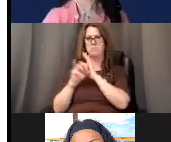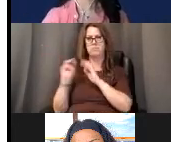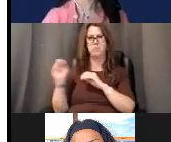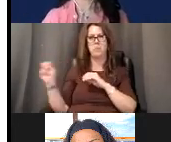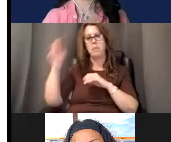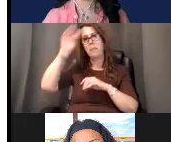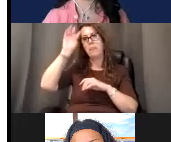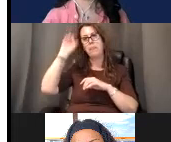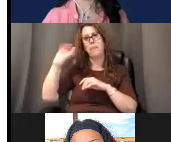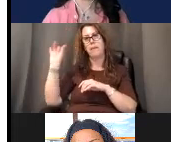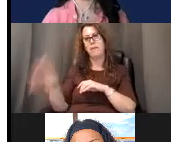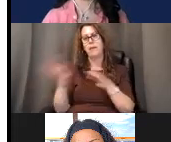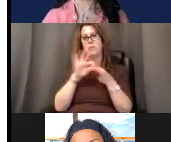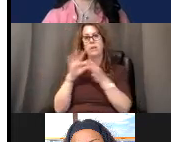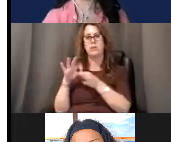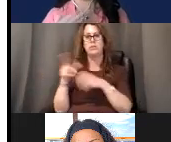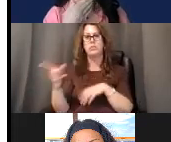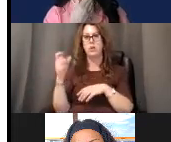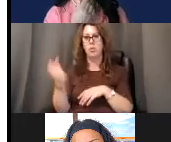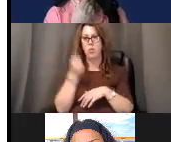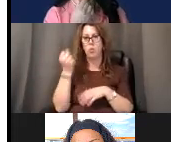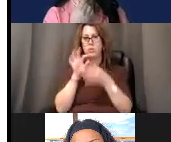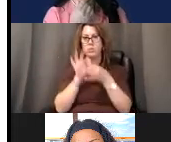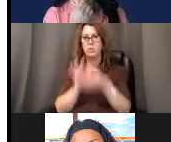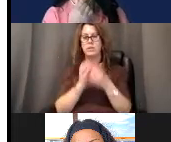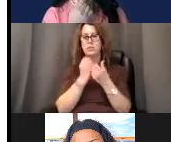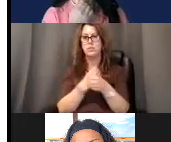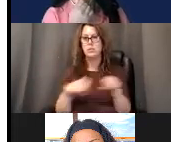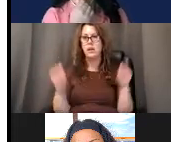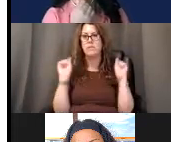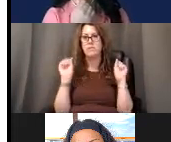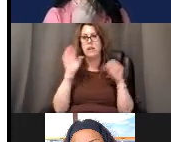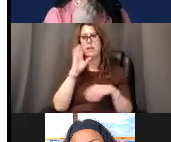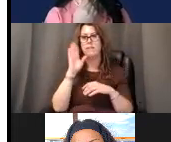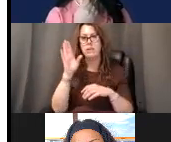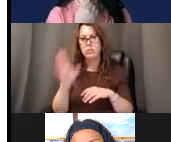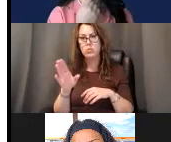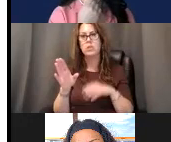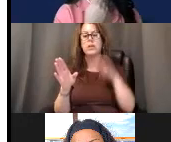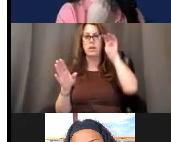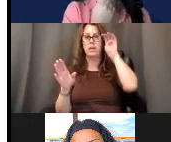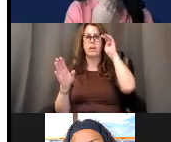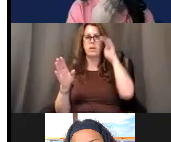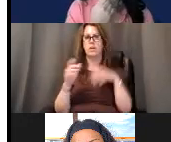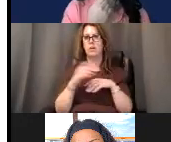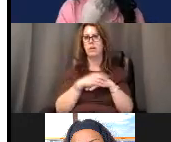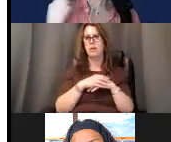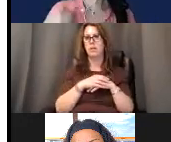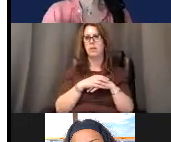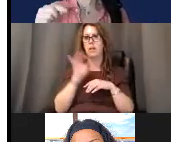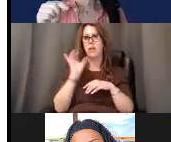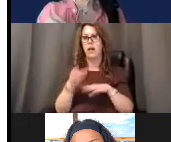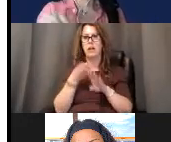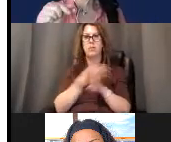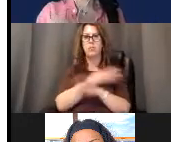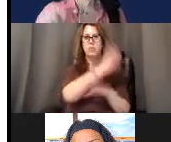they were holding around safety and eventually getting to a place of no longer doing the pretextual stops was because